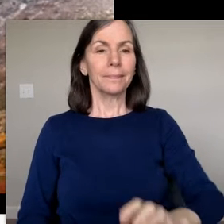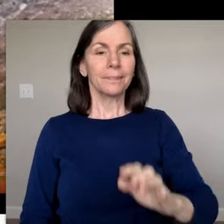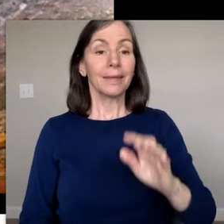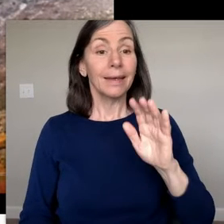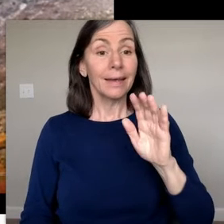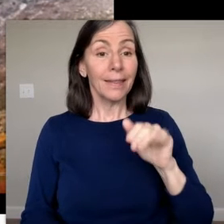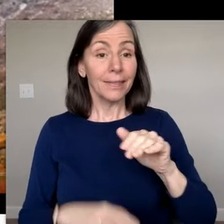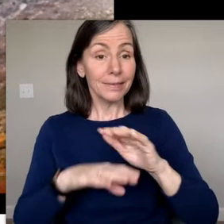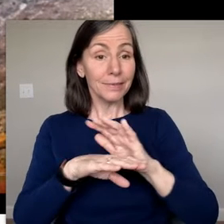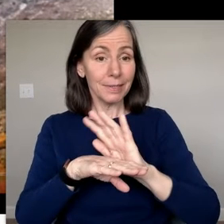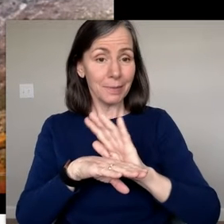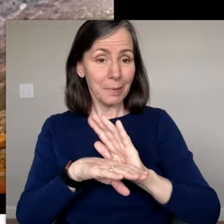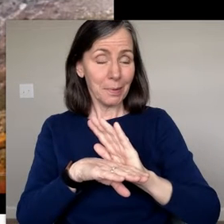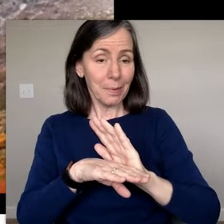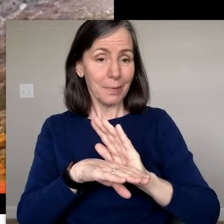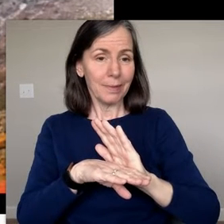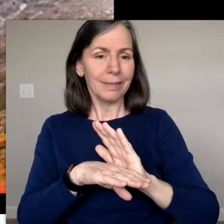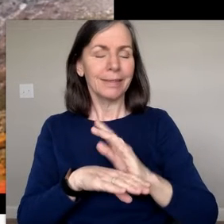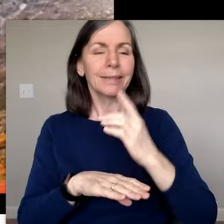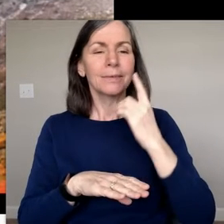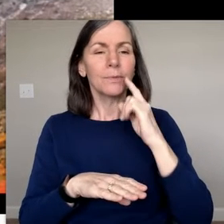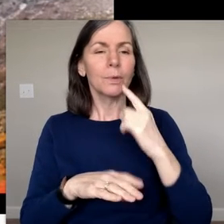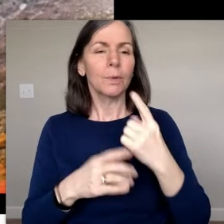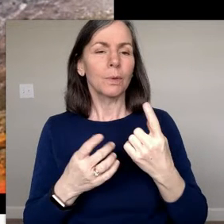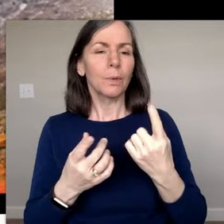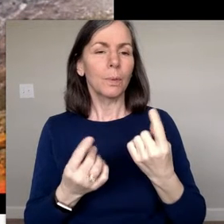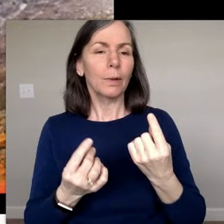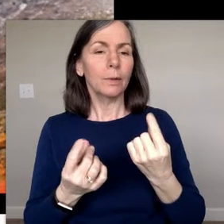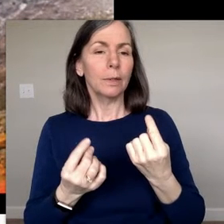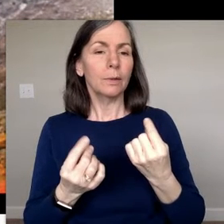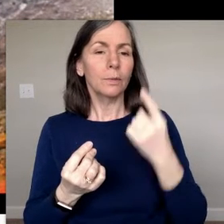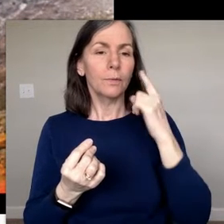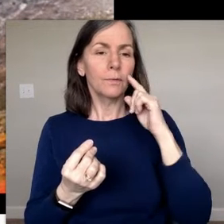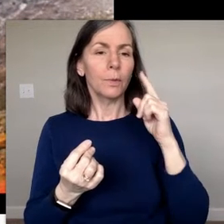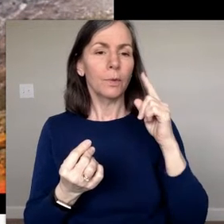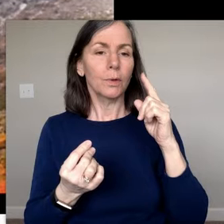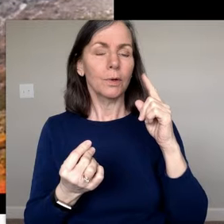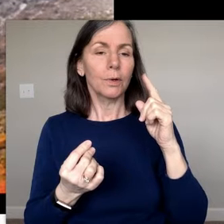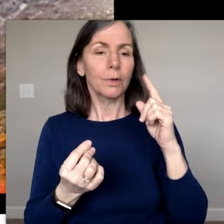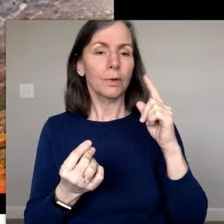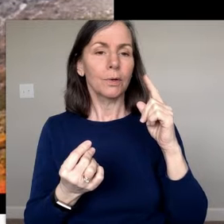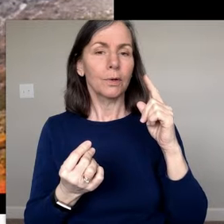This video is on what you need to do for